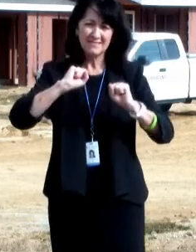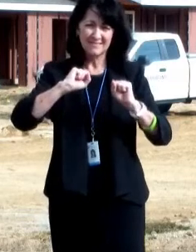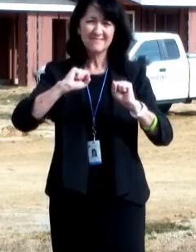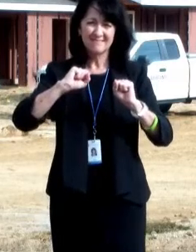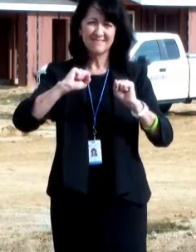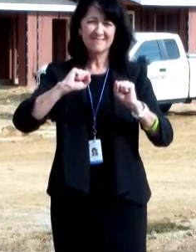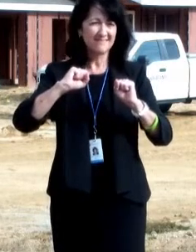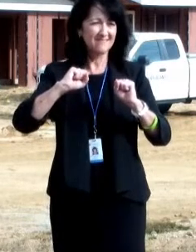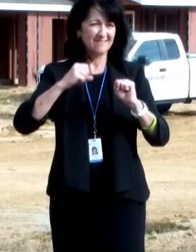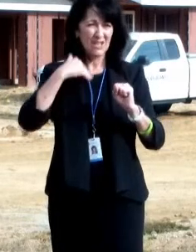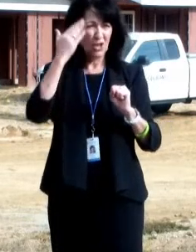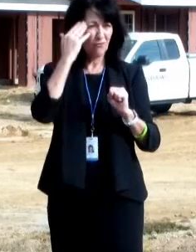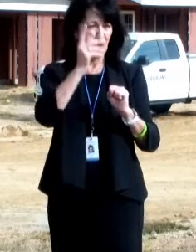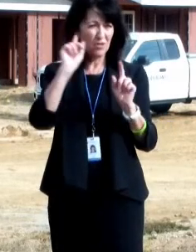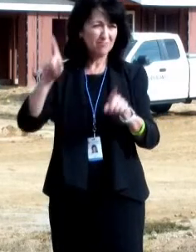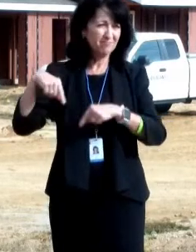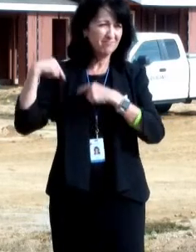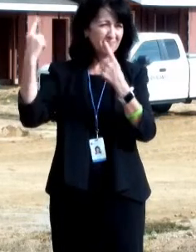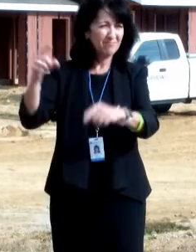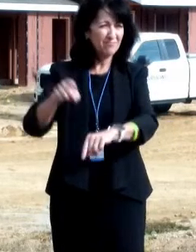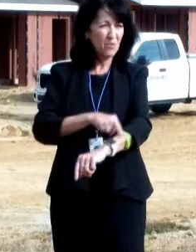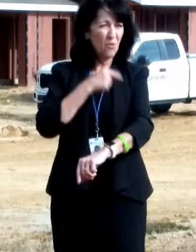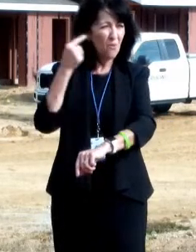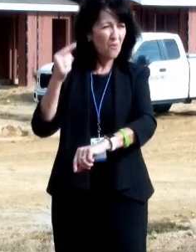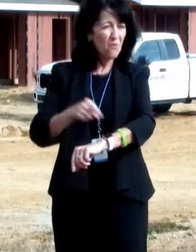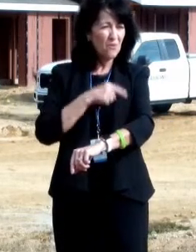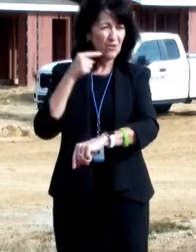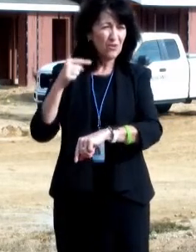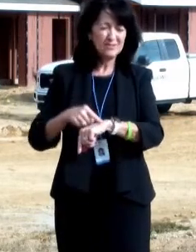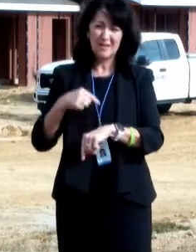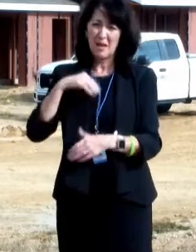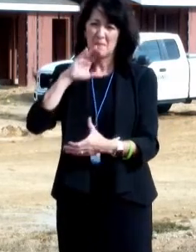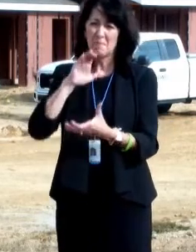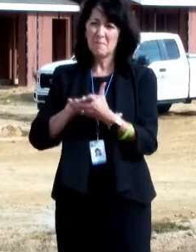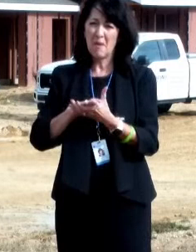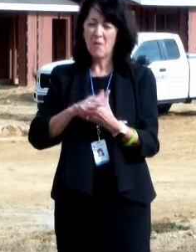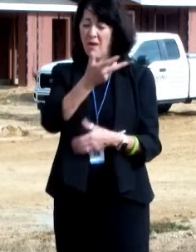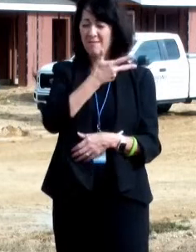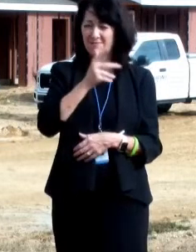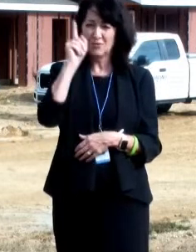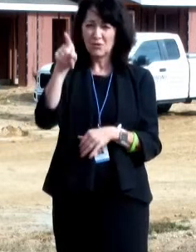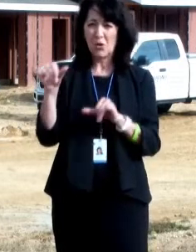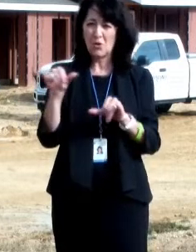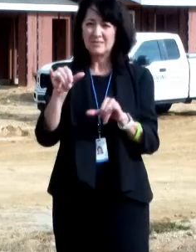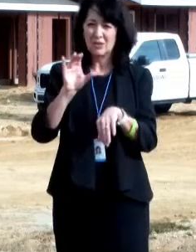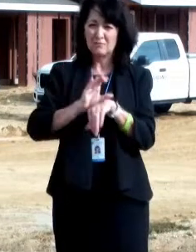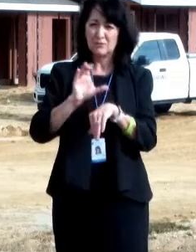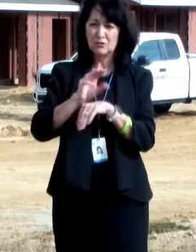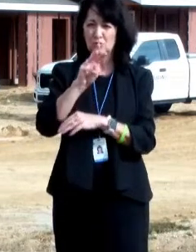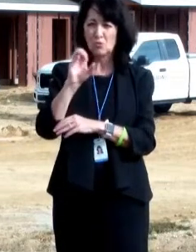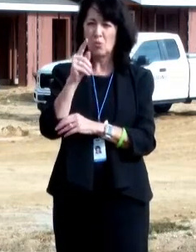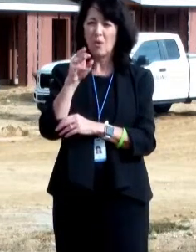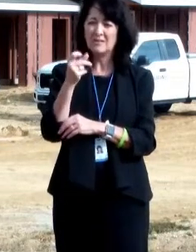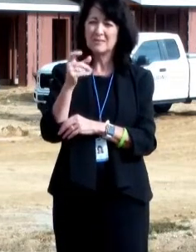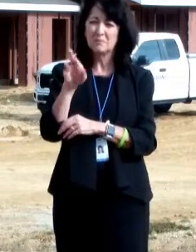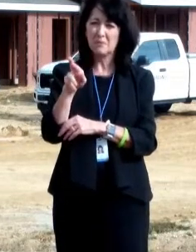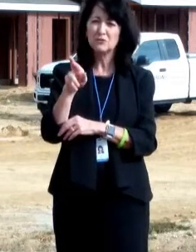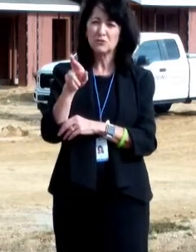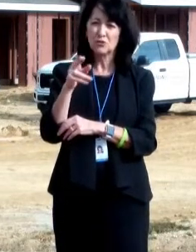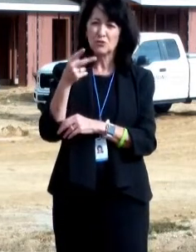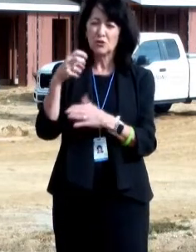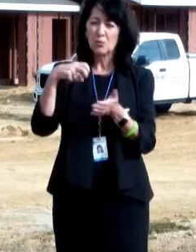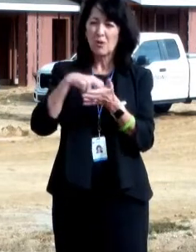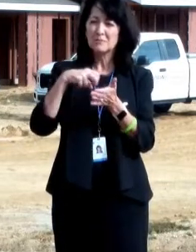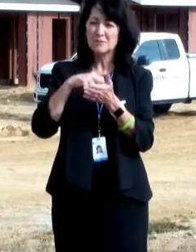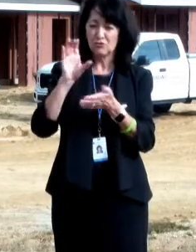amazing. I've known him forever. And Charlie and my wife and I go to the same church, Westminster Presbyterian. About 4 years ago,